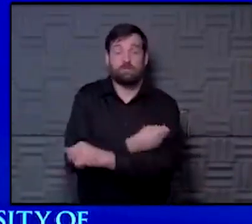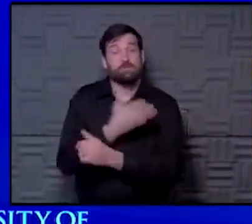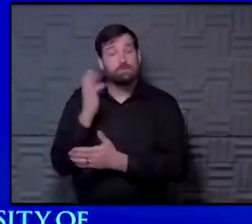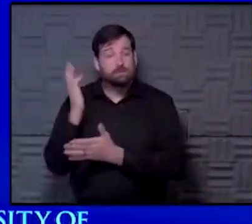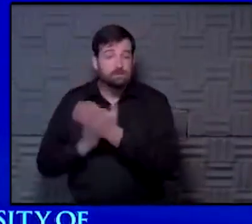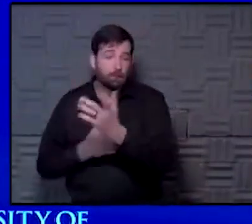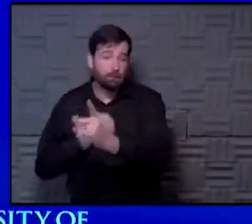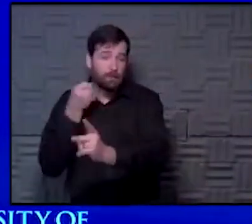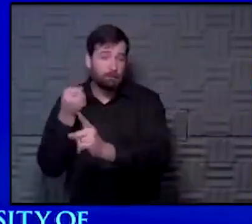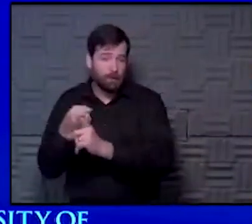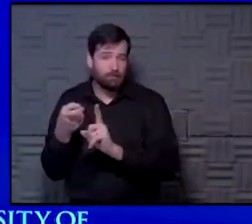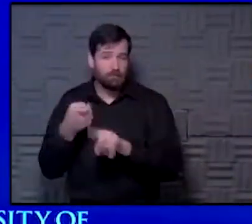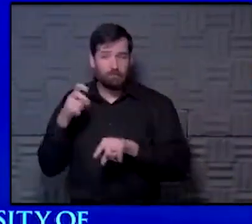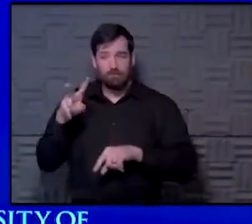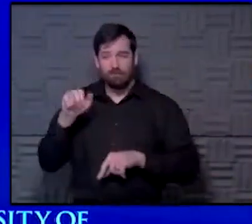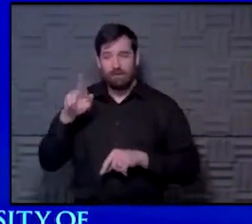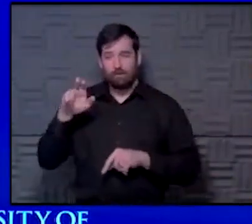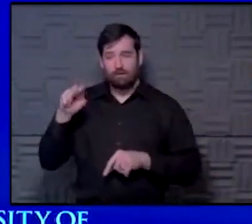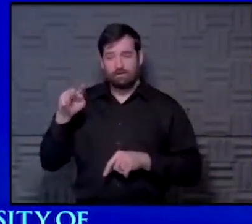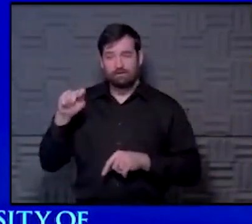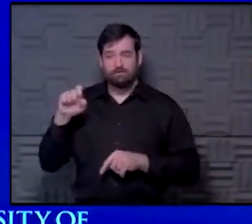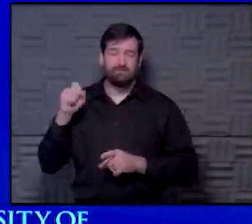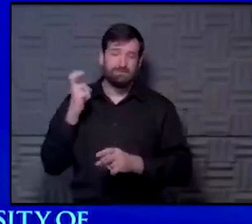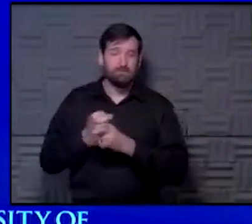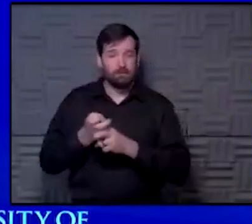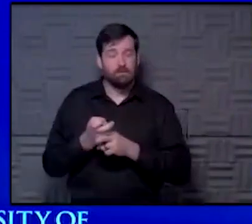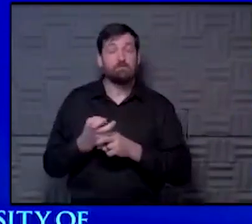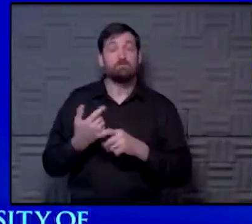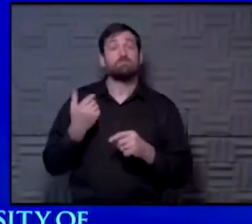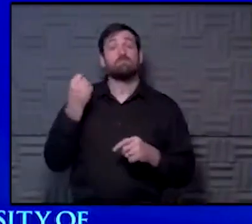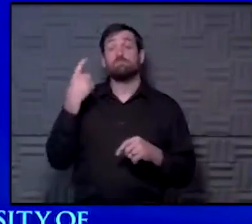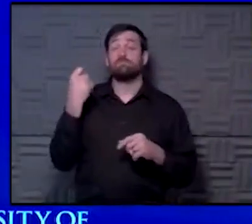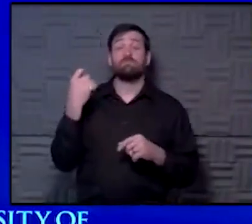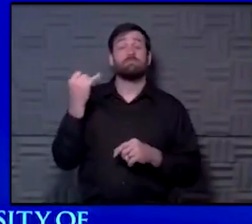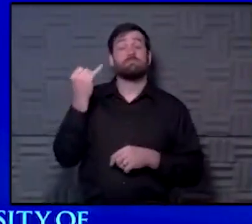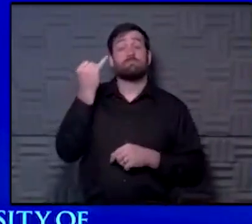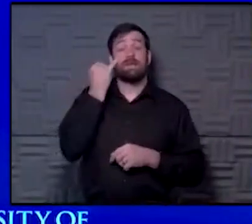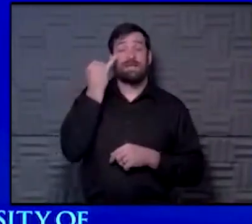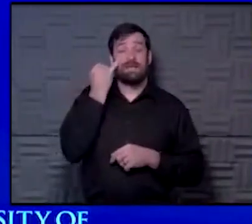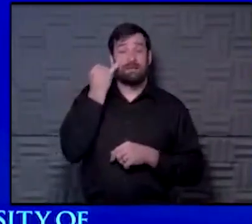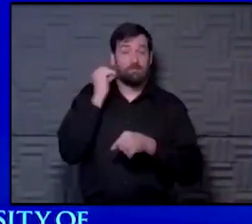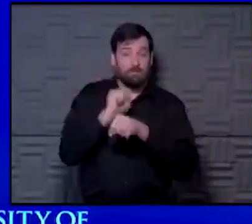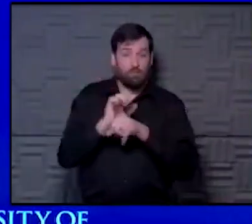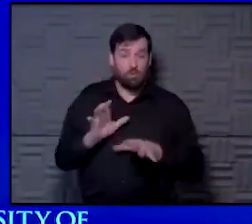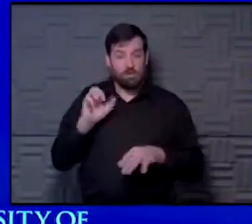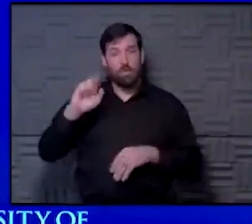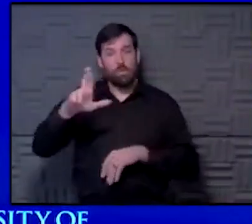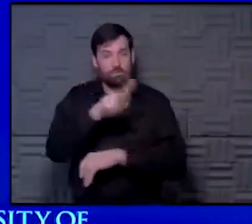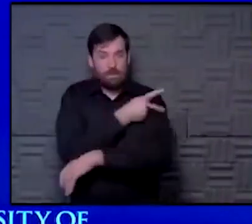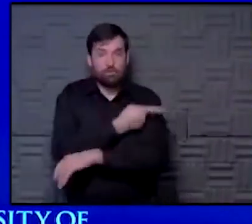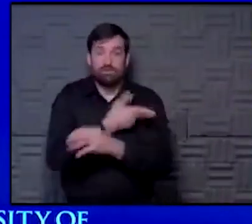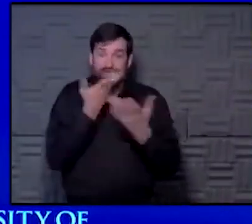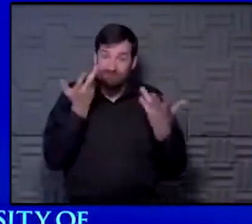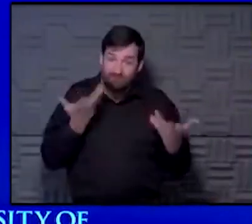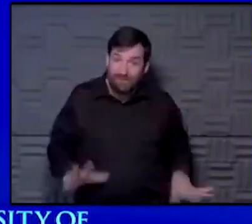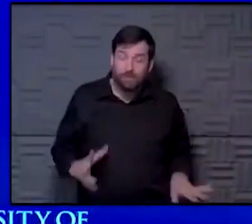impact from variants, but it's a little hard to tell. By that I mean we are sending anyone who is an employee or a patient who is a documented breakthrough infection,